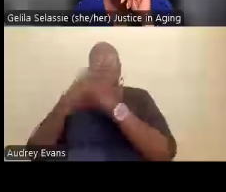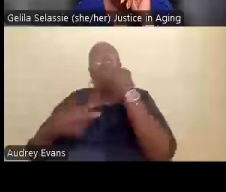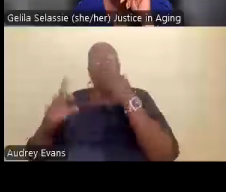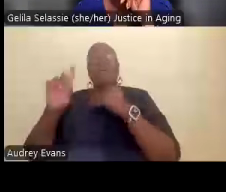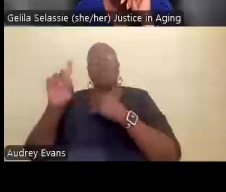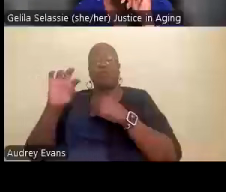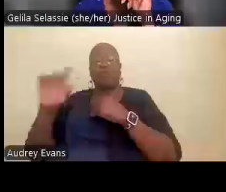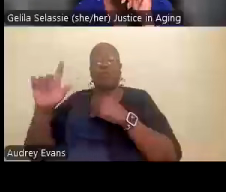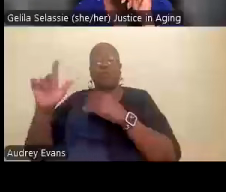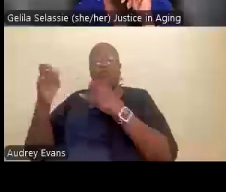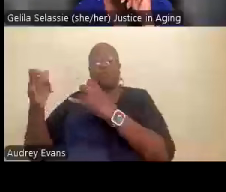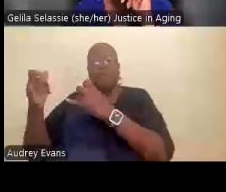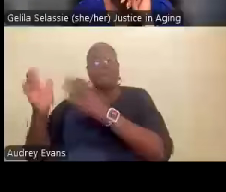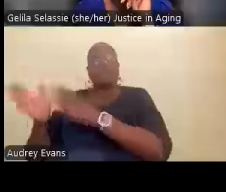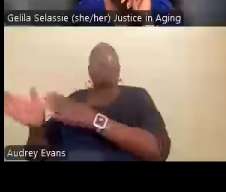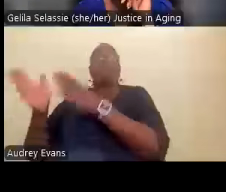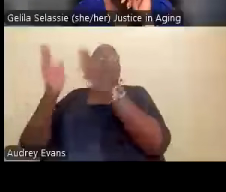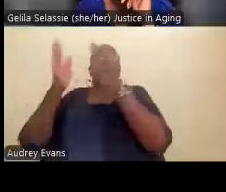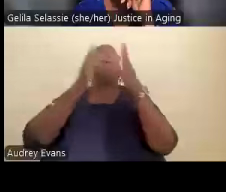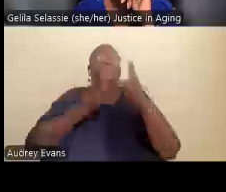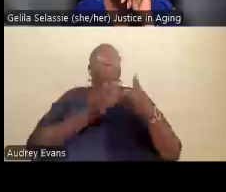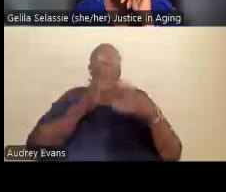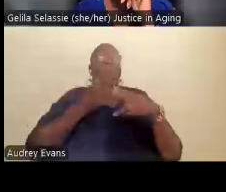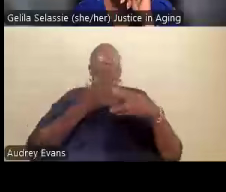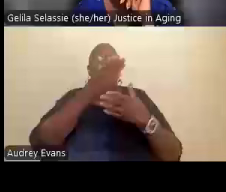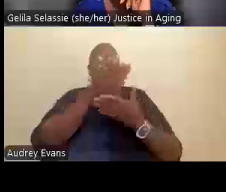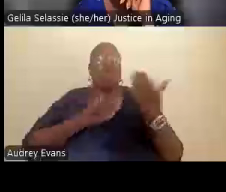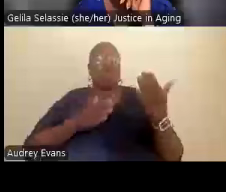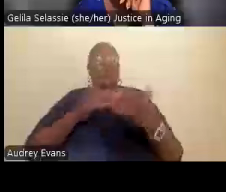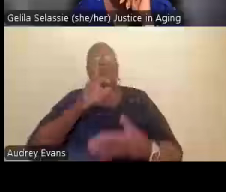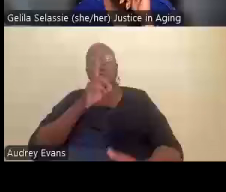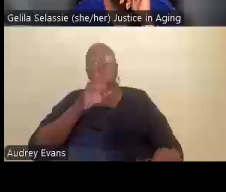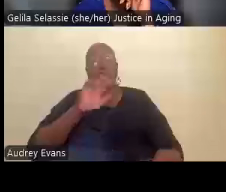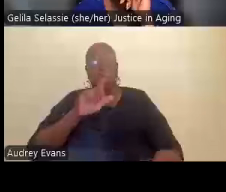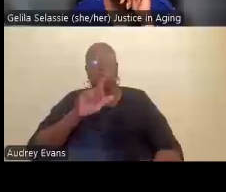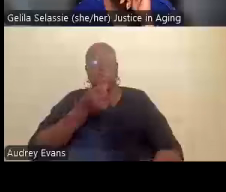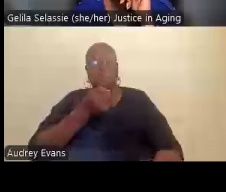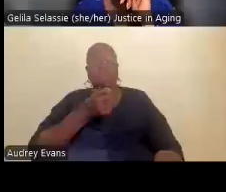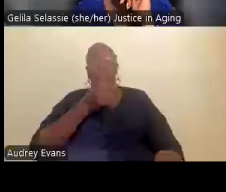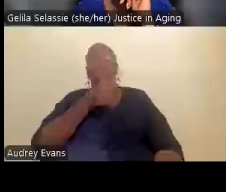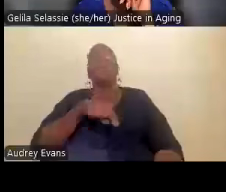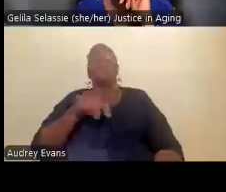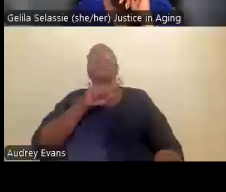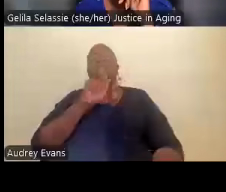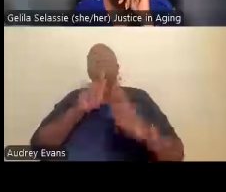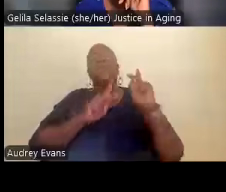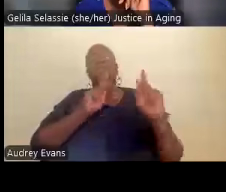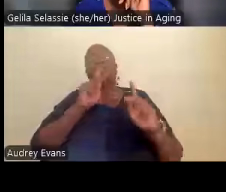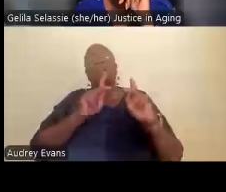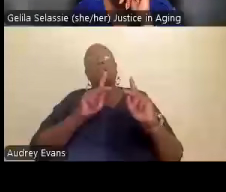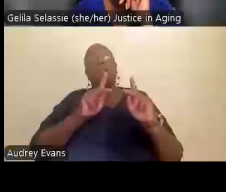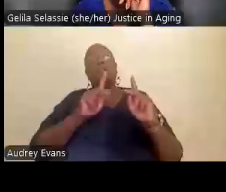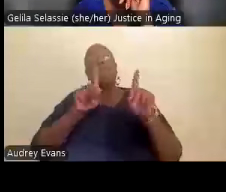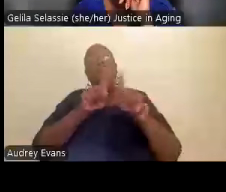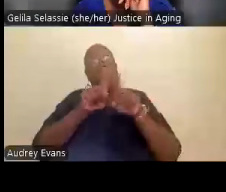today. The other group is called partial dual eligibles. People in this group are